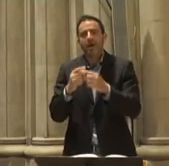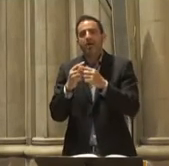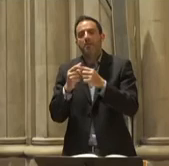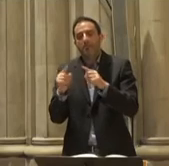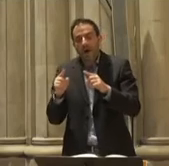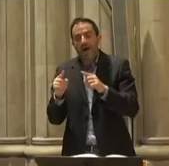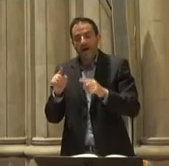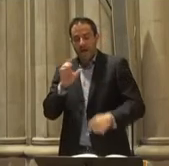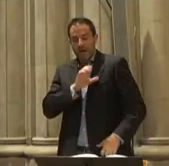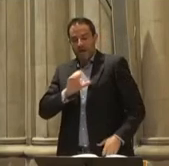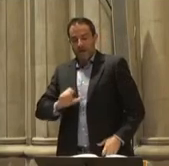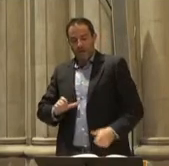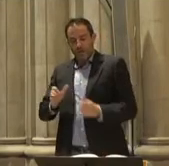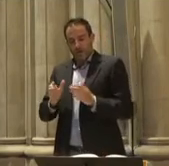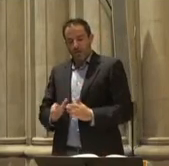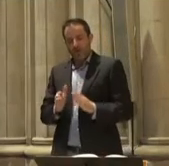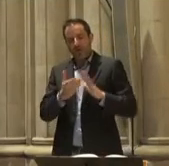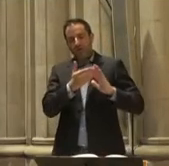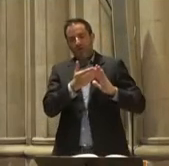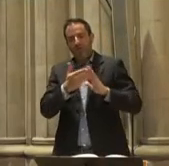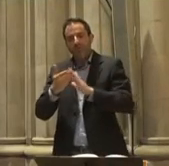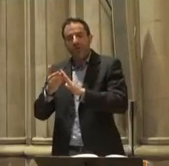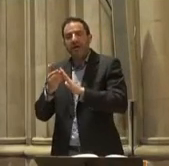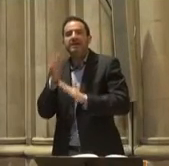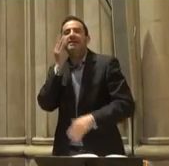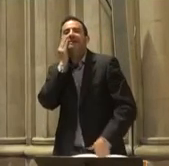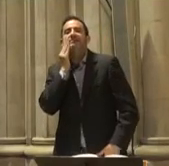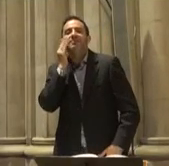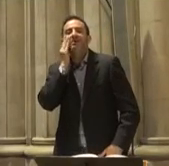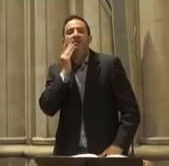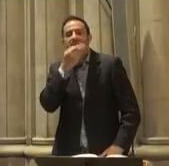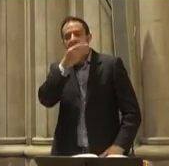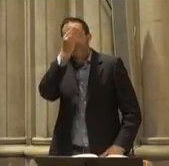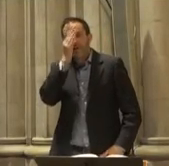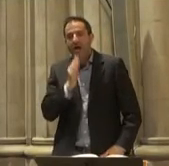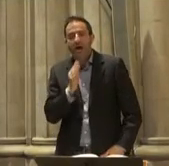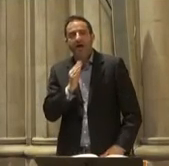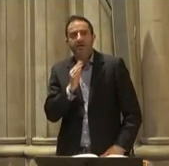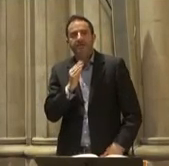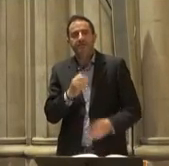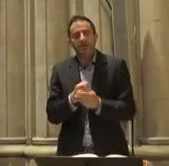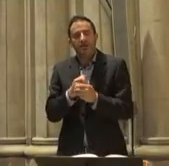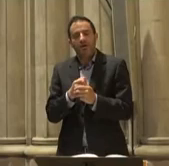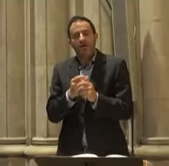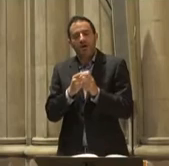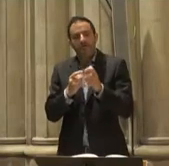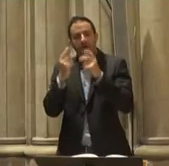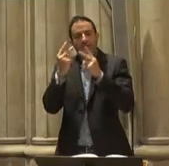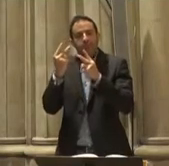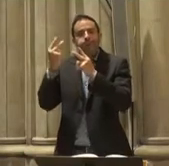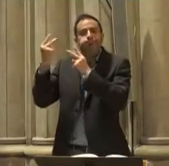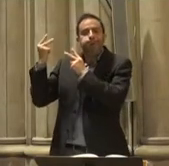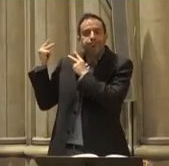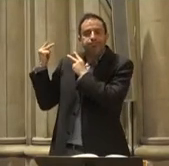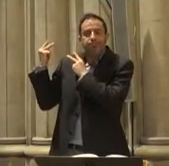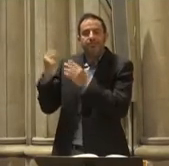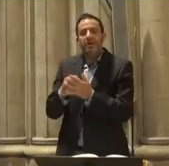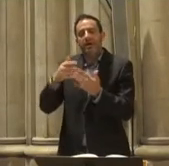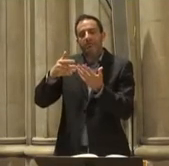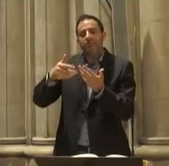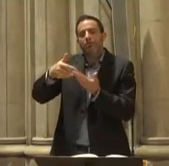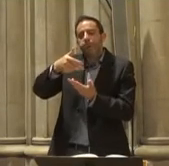the Christian community's experience of God and from the sustained reflection and